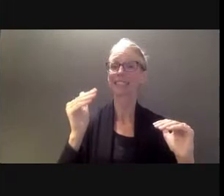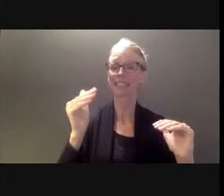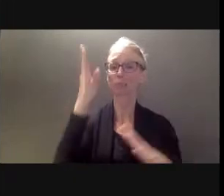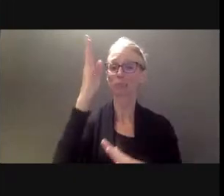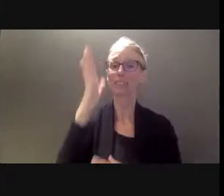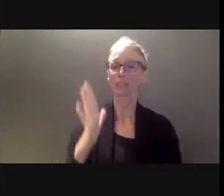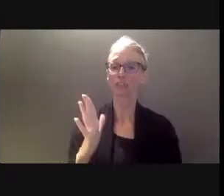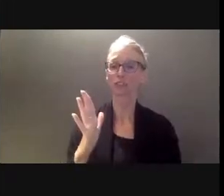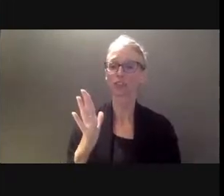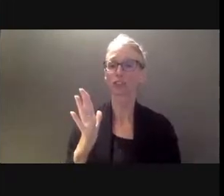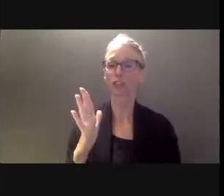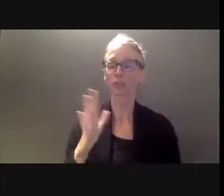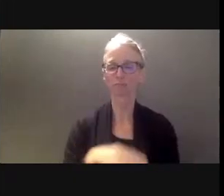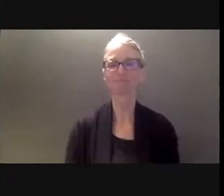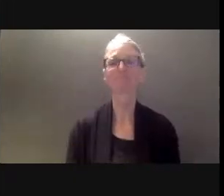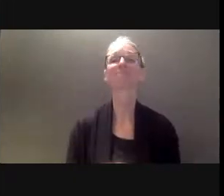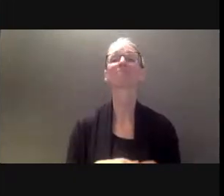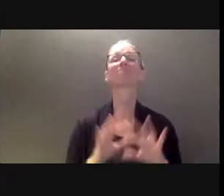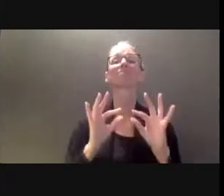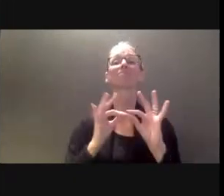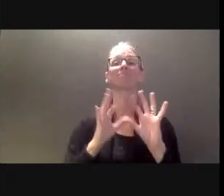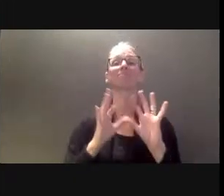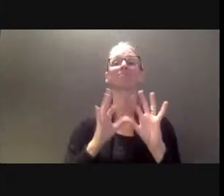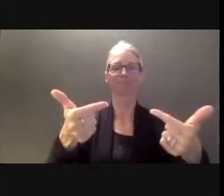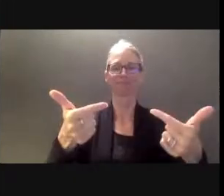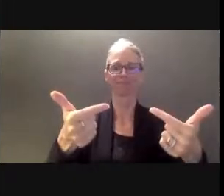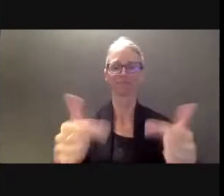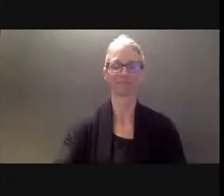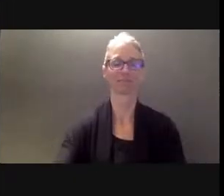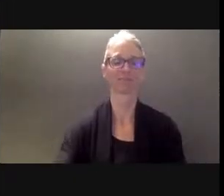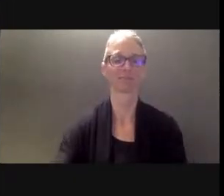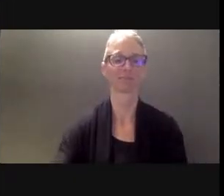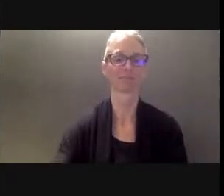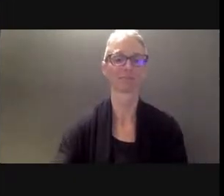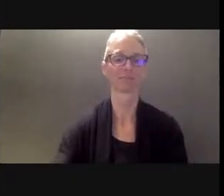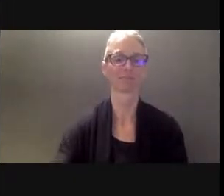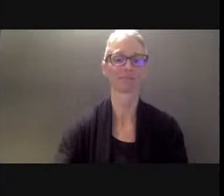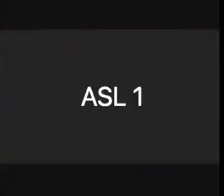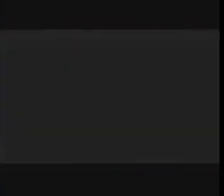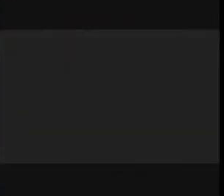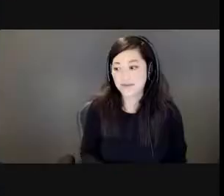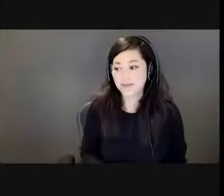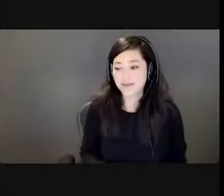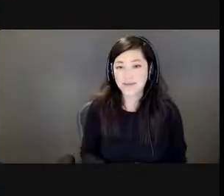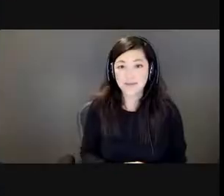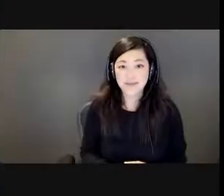Haley is a vice chairperson of WorkSafe New Brunswick, chairperson of the Accessible